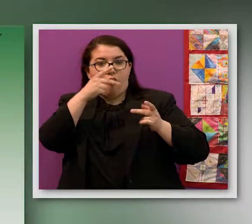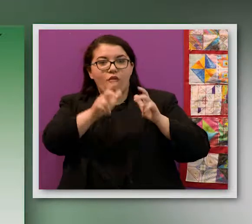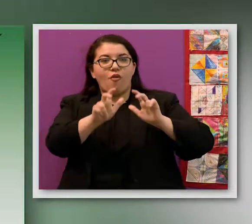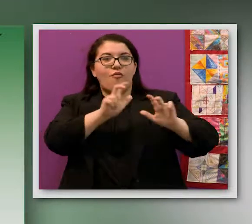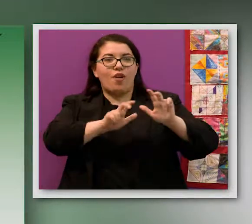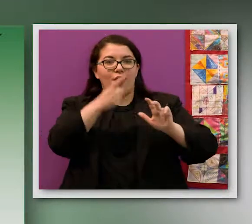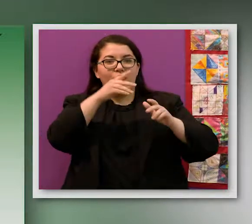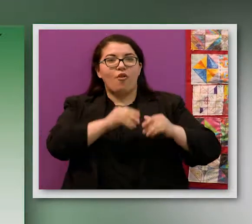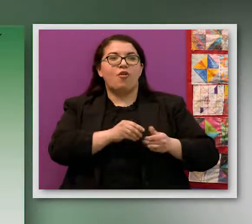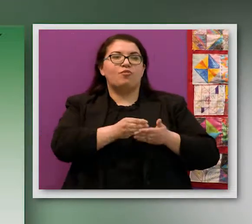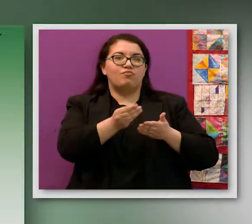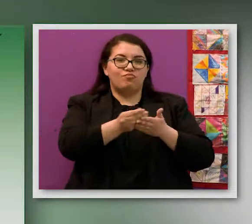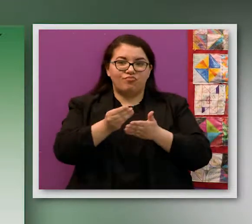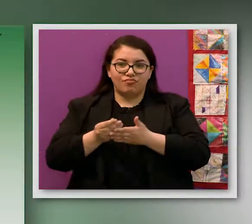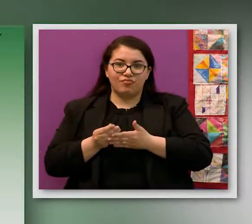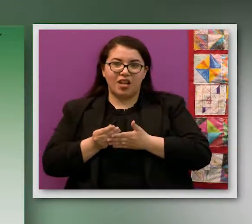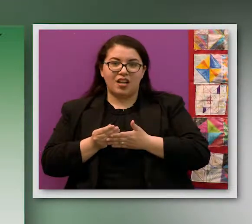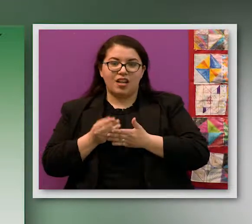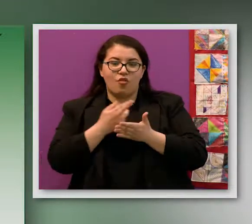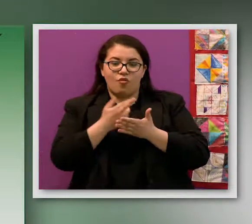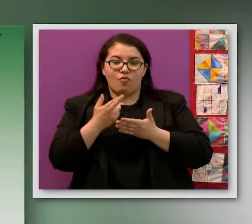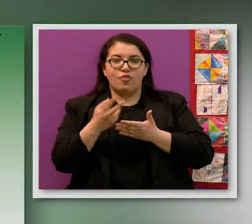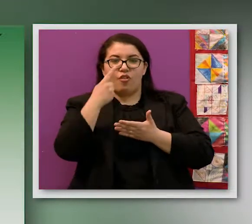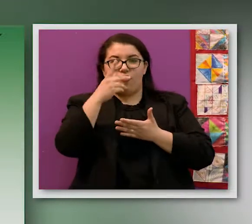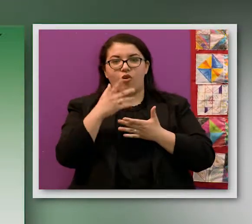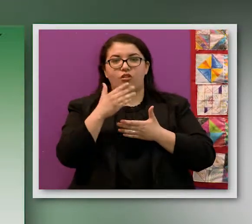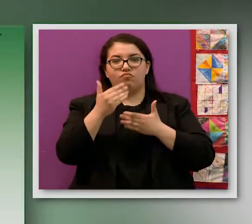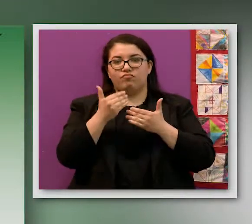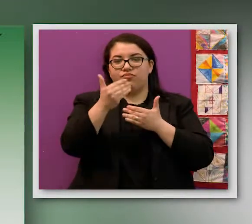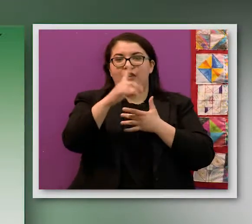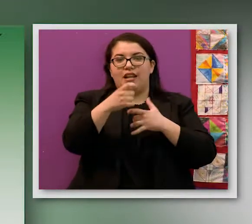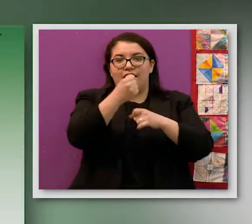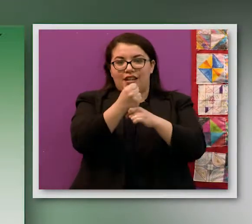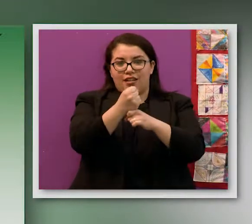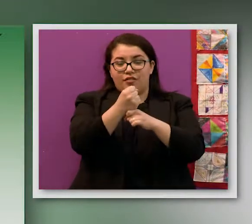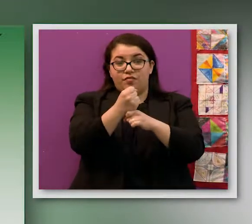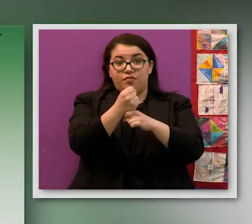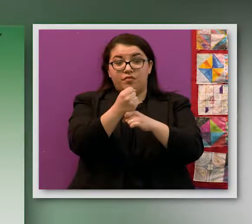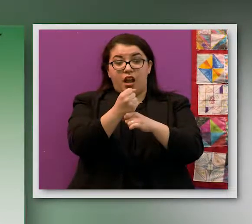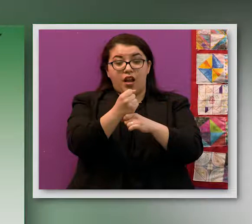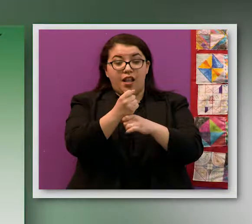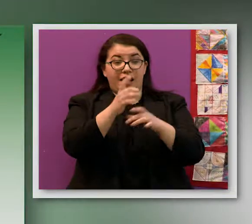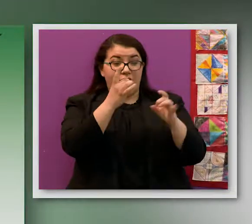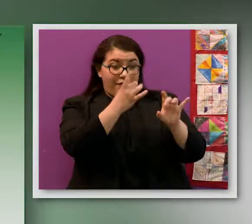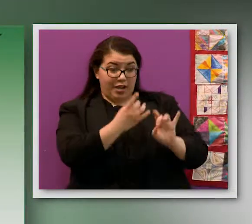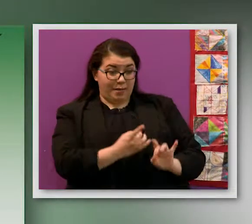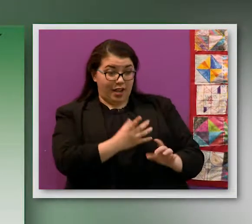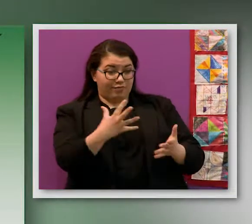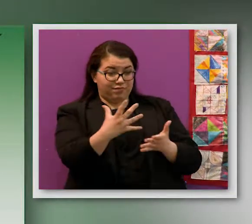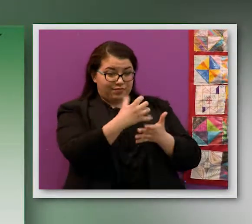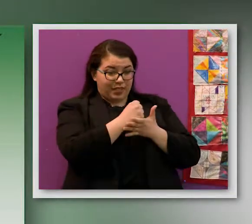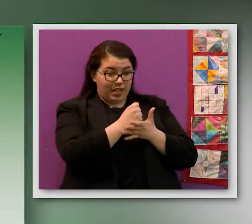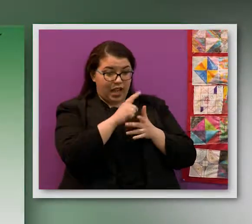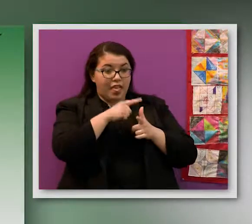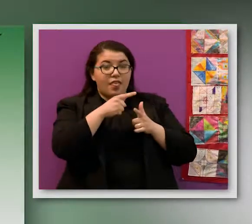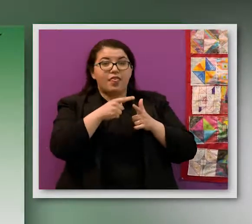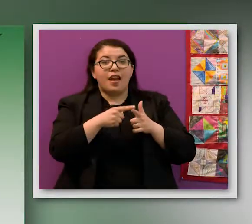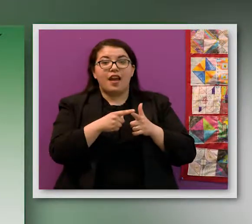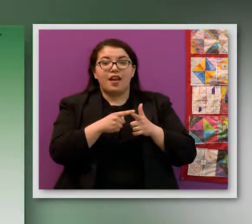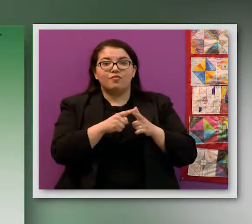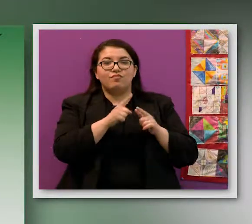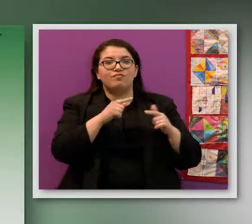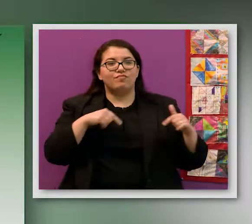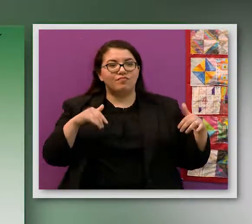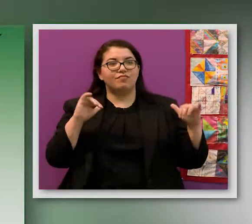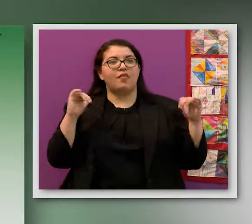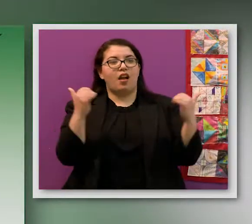and spending our resources in the upcoming year. We take that feedback, and then we come out to the community and we start doing